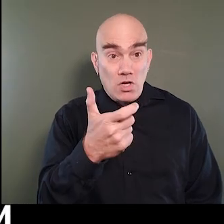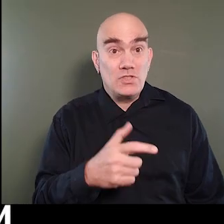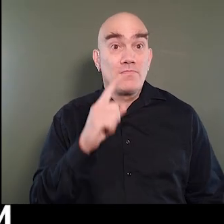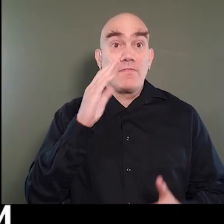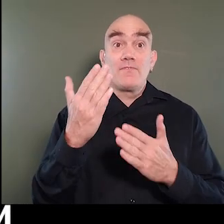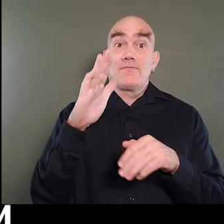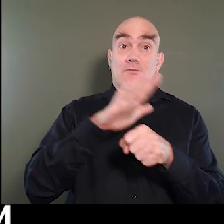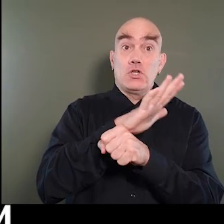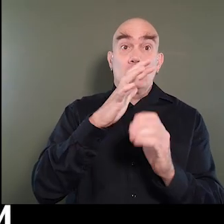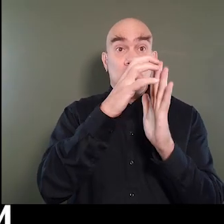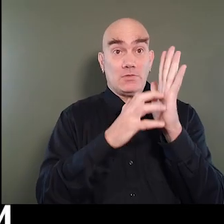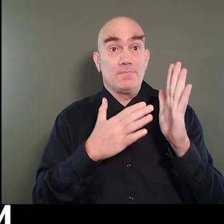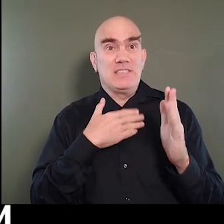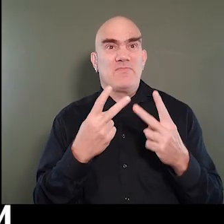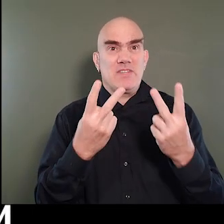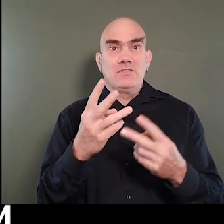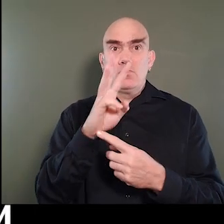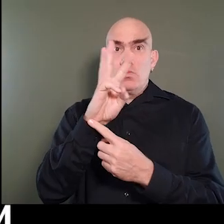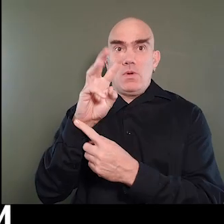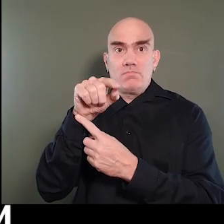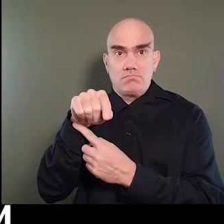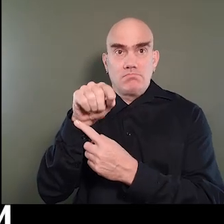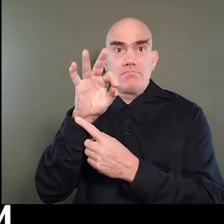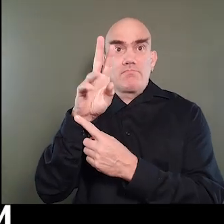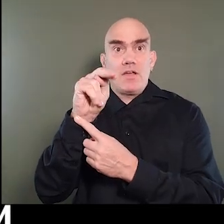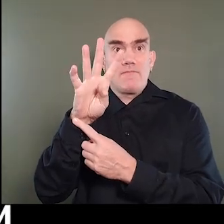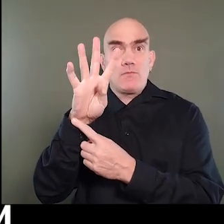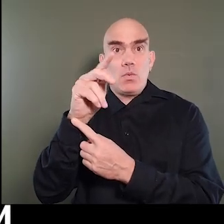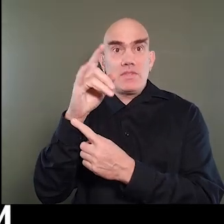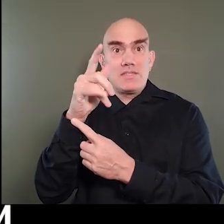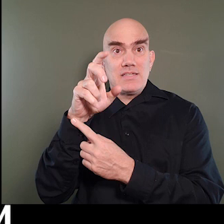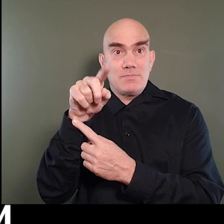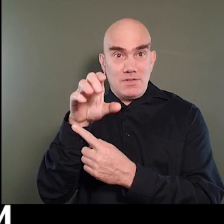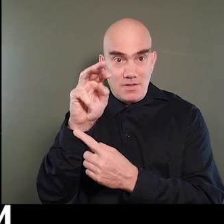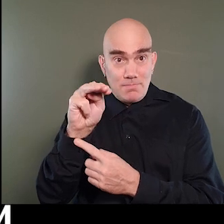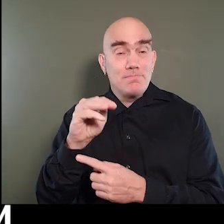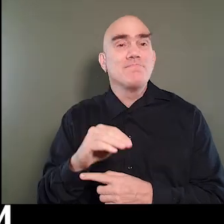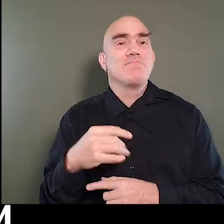Thank you for watching, and for a full transcript, visit